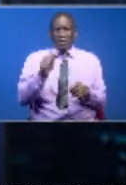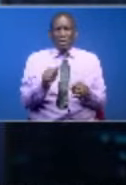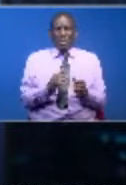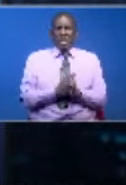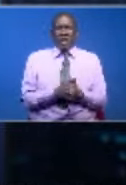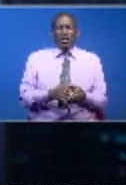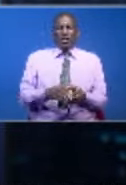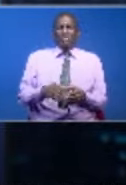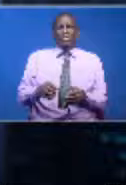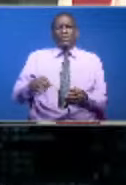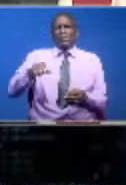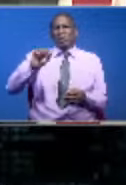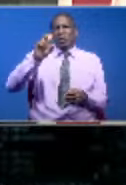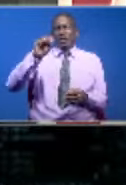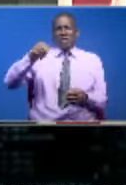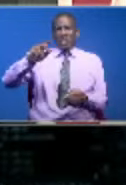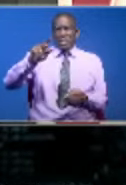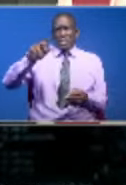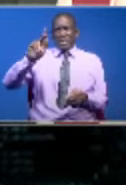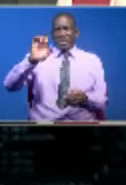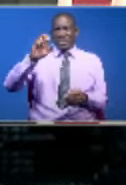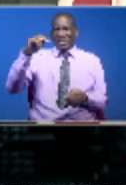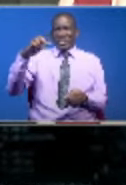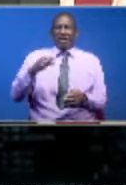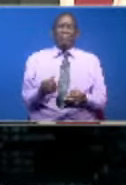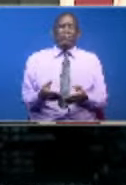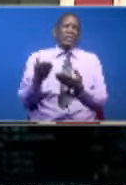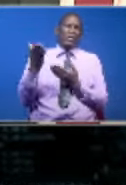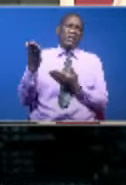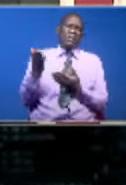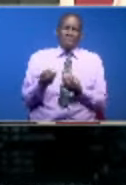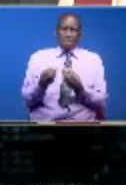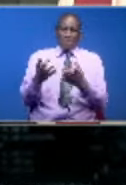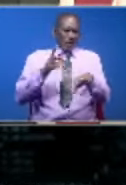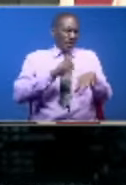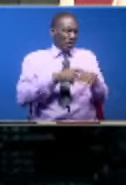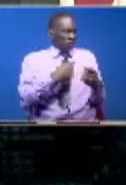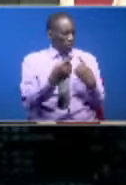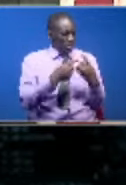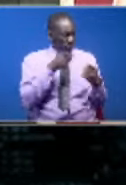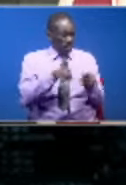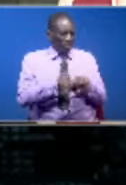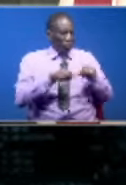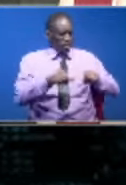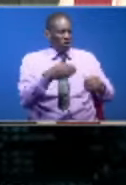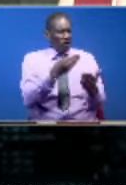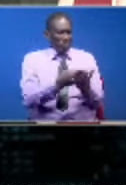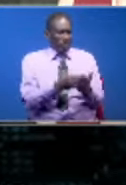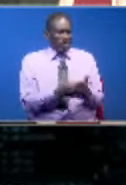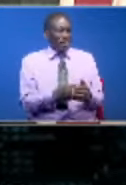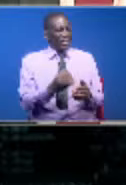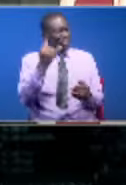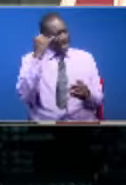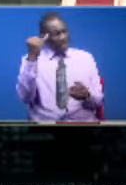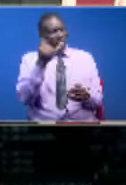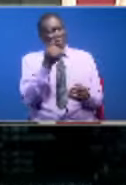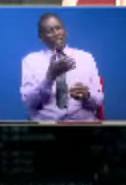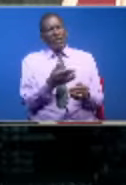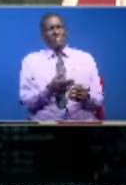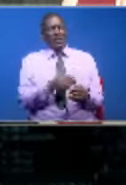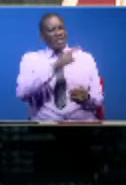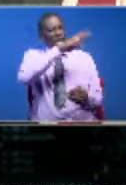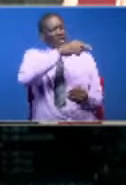sector. Okay. And Krishna, many times when you have this kind of conversations around sustainable finance, the perception out there is that we are